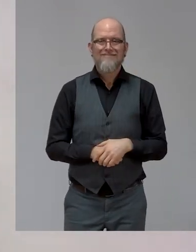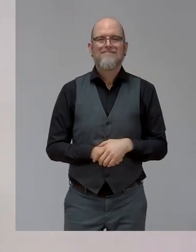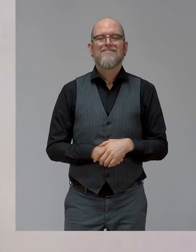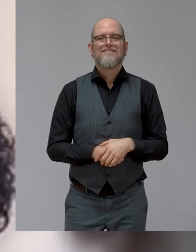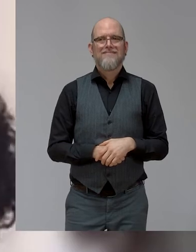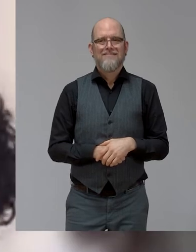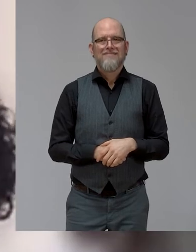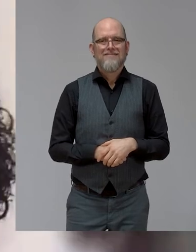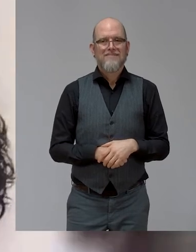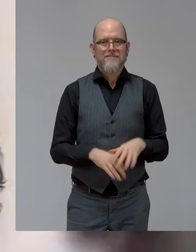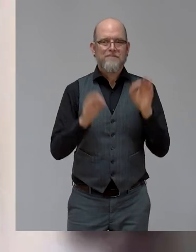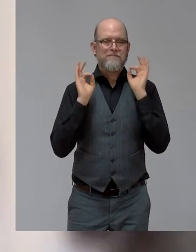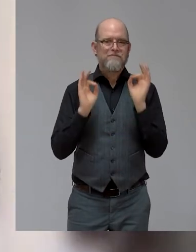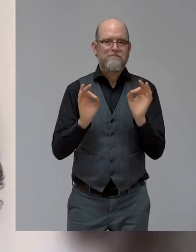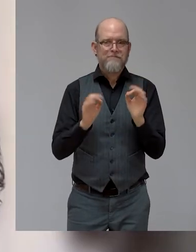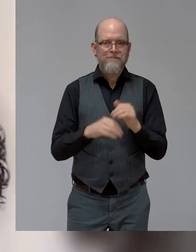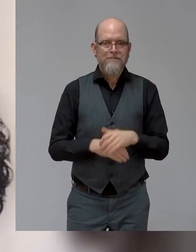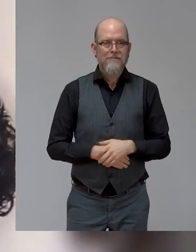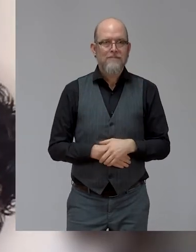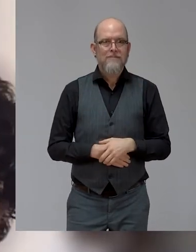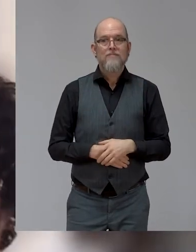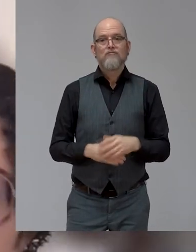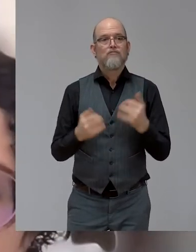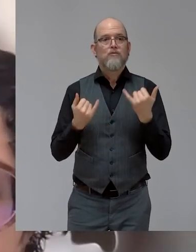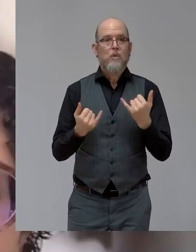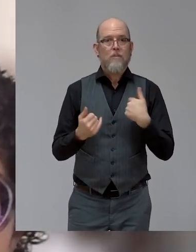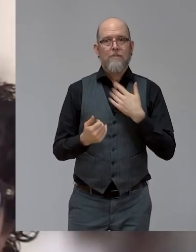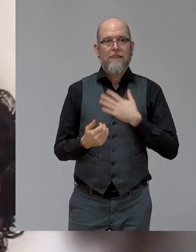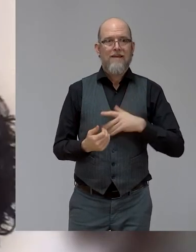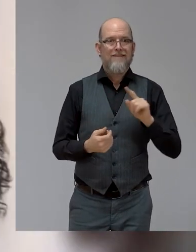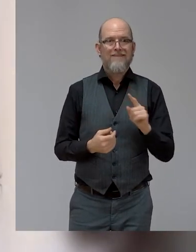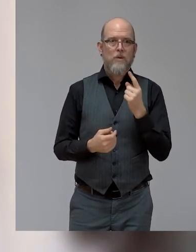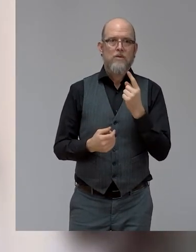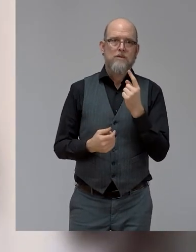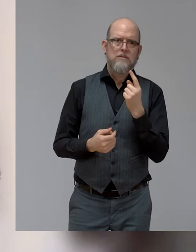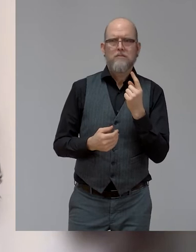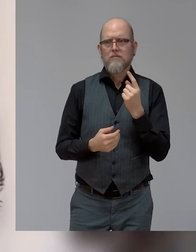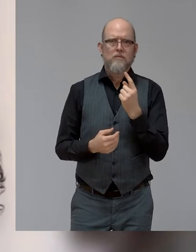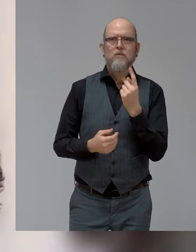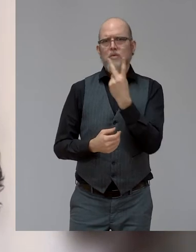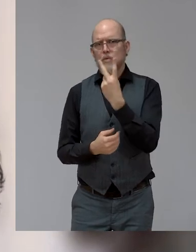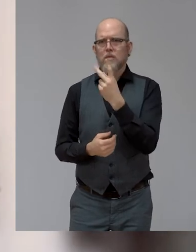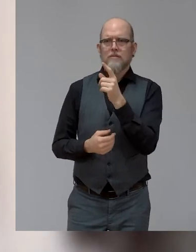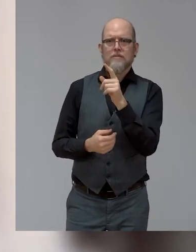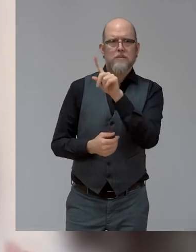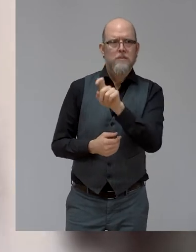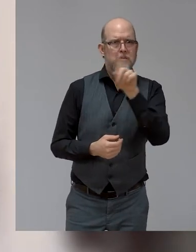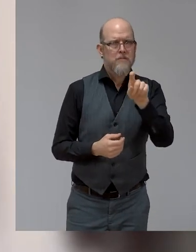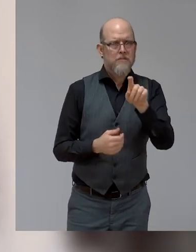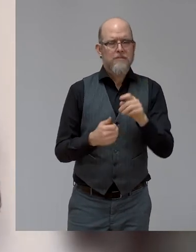2 start, I would like to ask Francisco 2 questions. First, how do you think